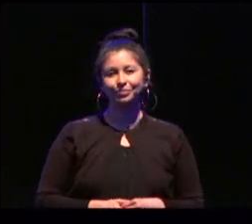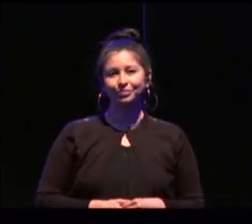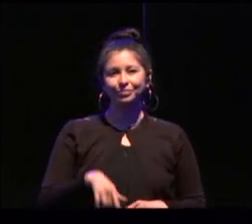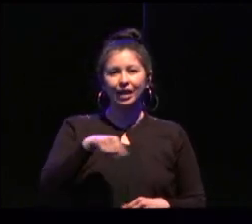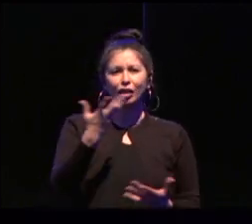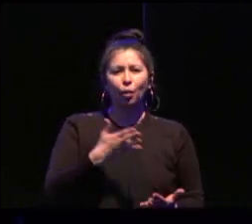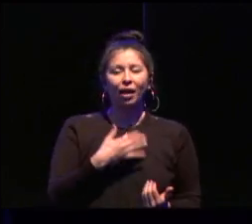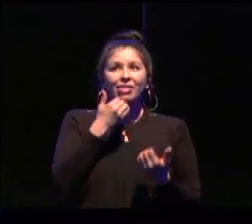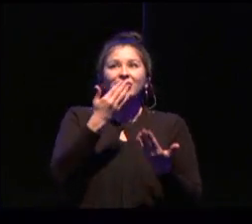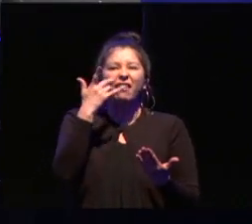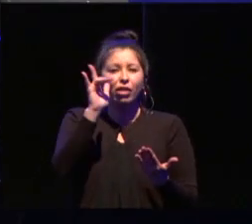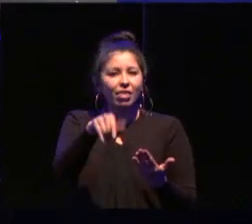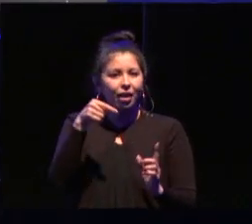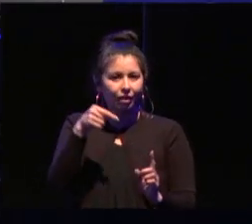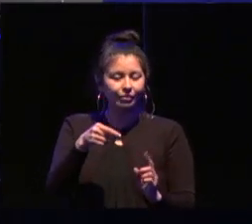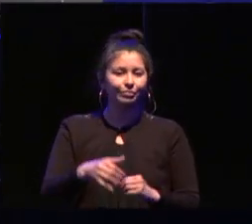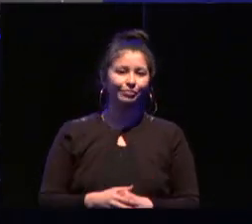This is what I give thanks for.